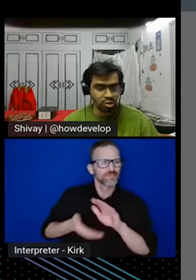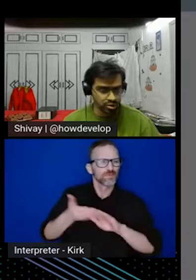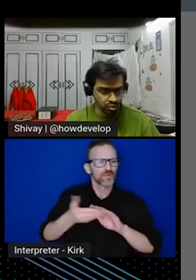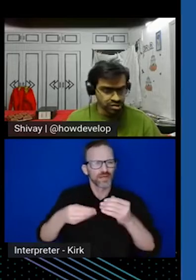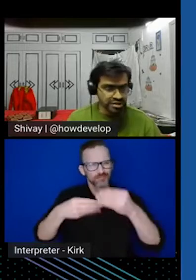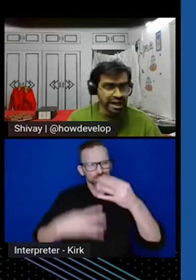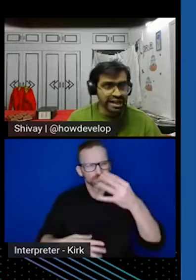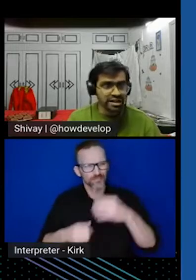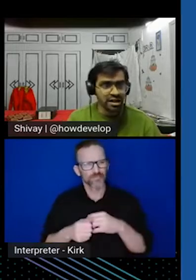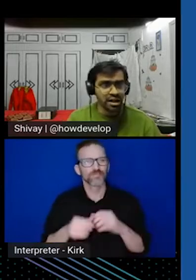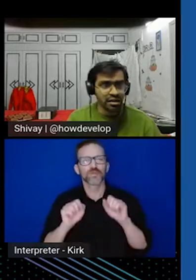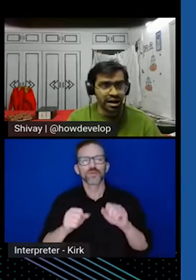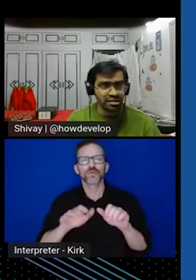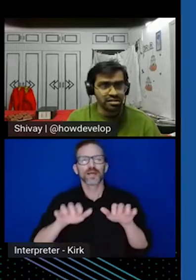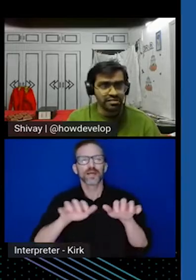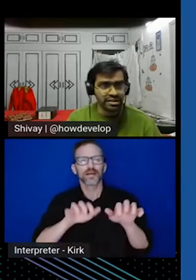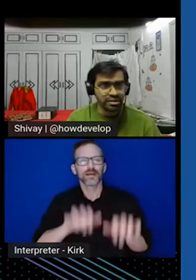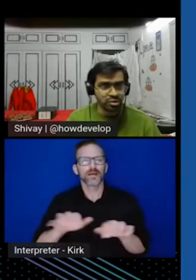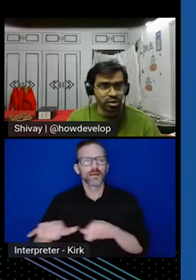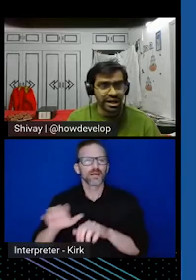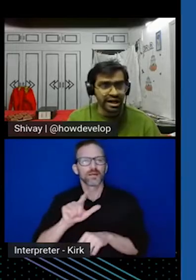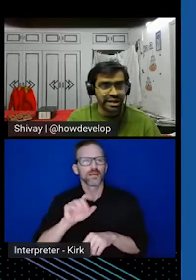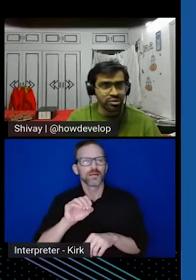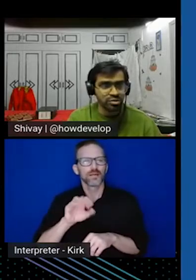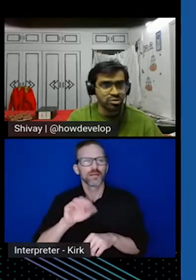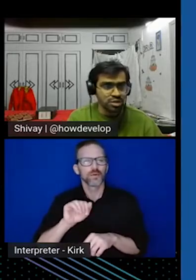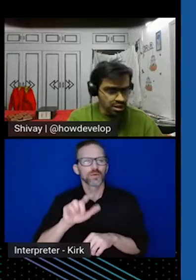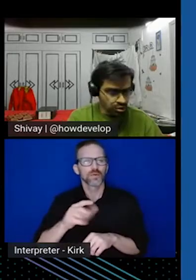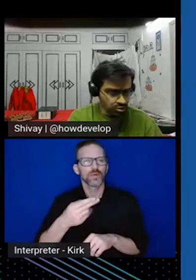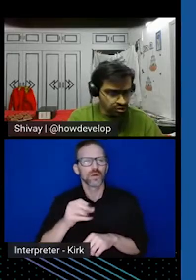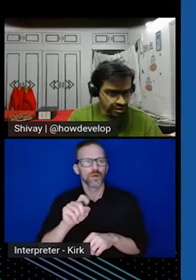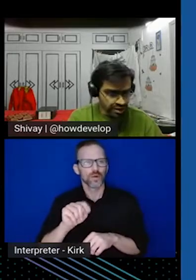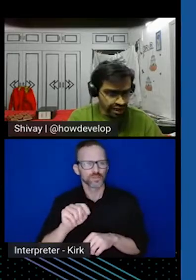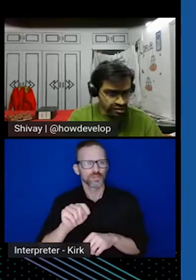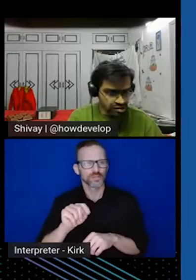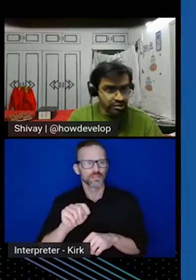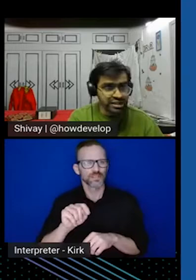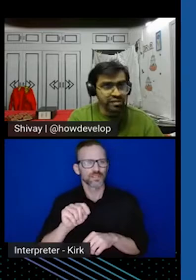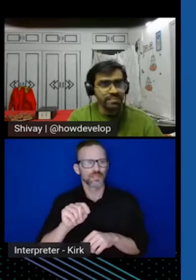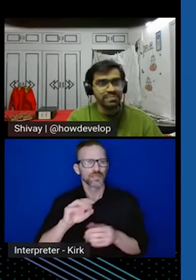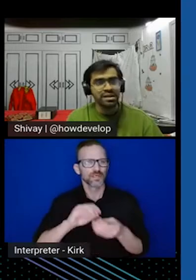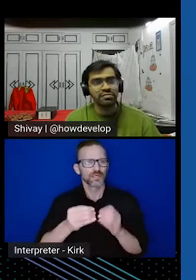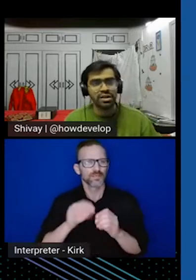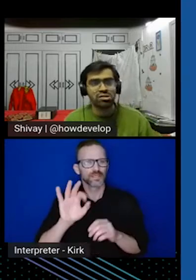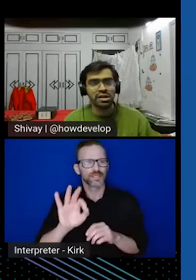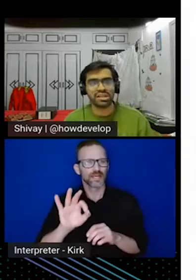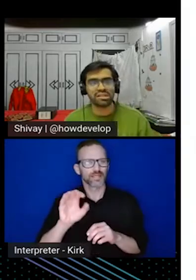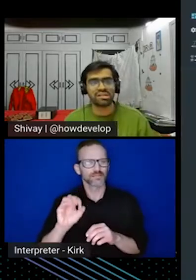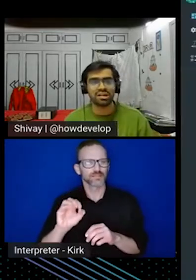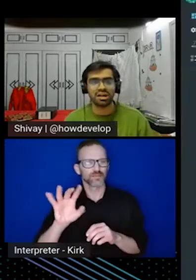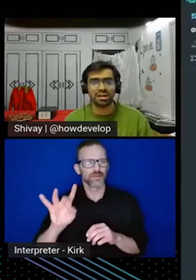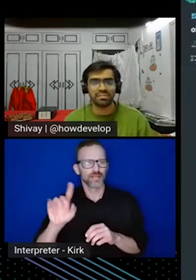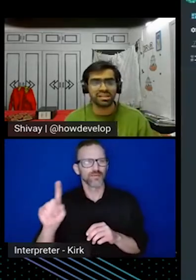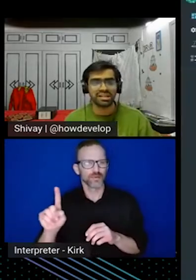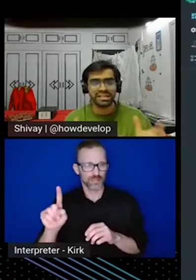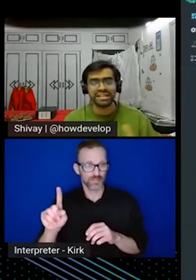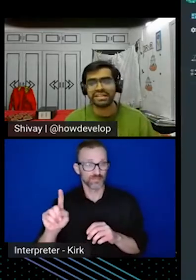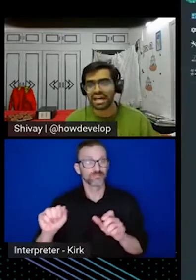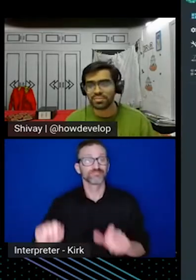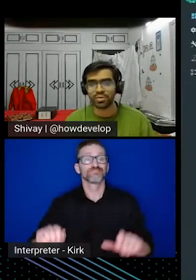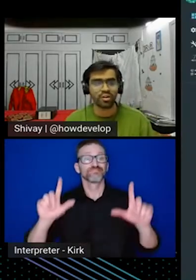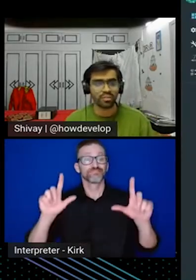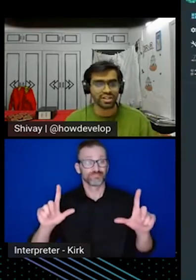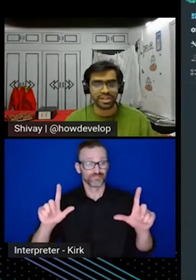to localhost 9. I'll just quickly go ahead and go to localhost 9081, which is basically